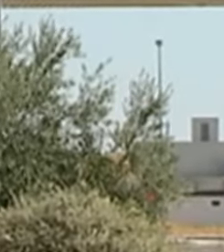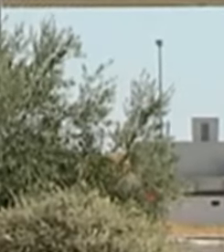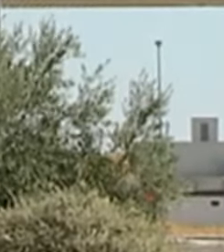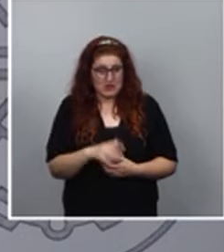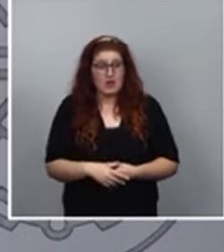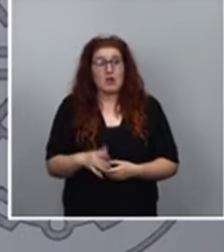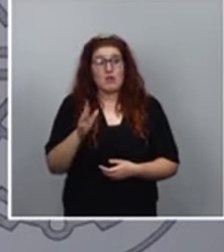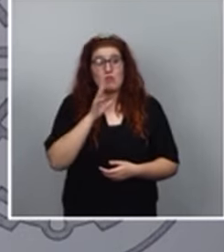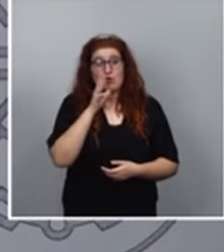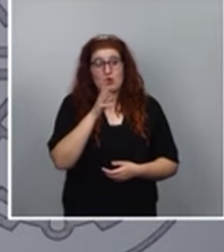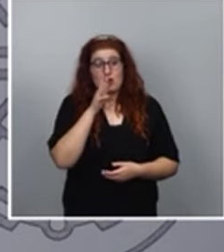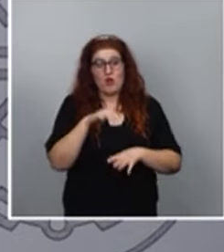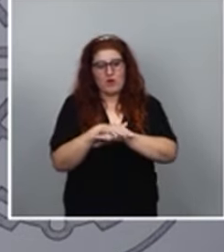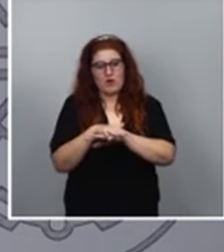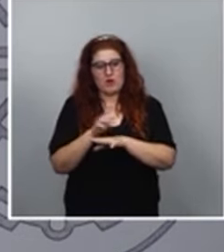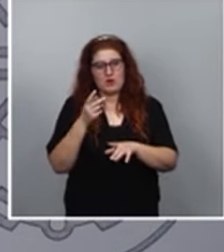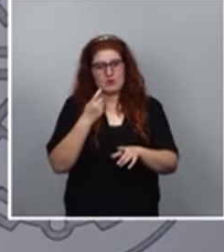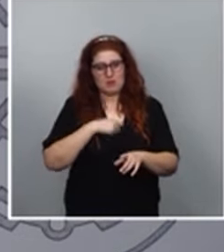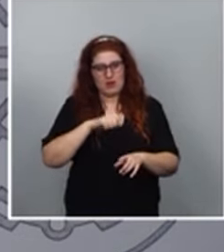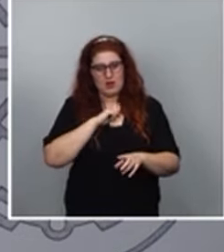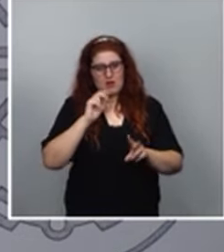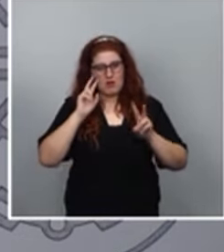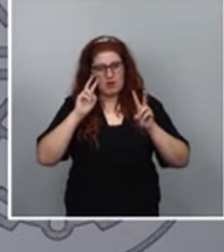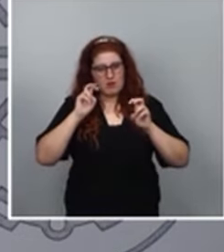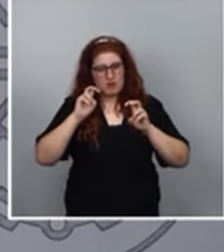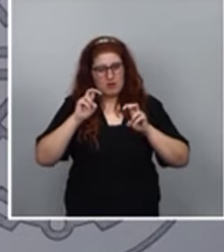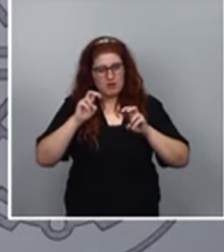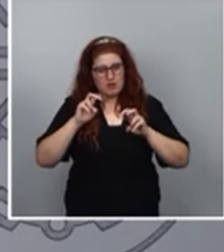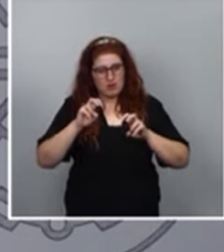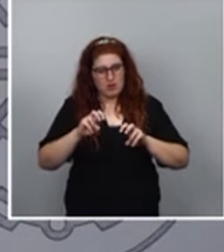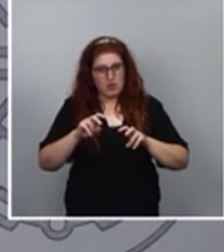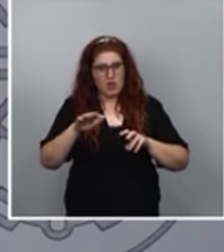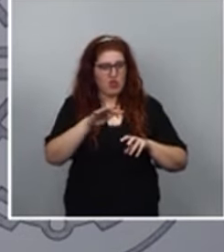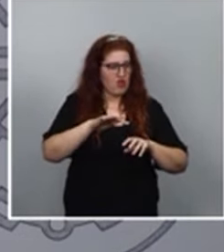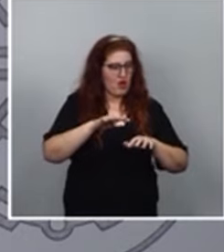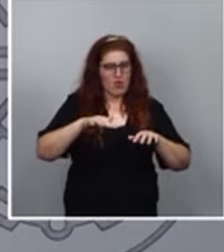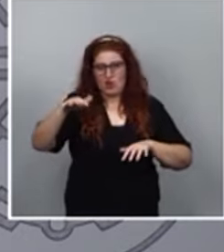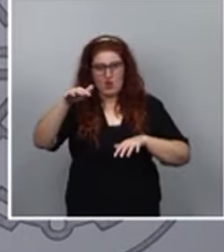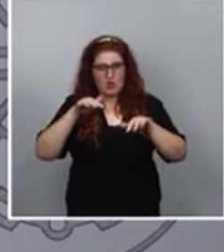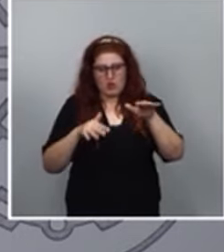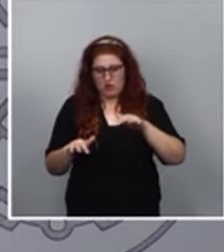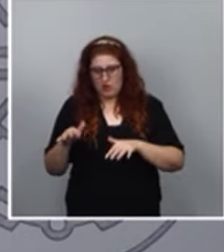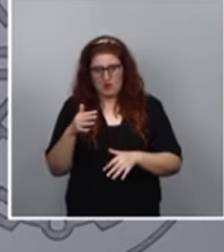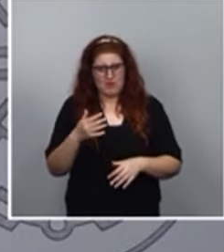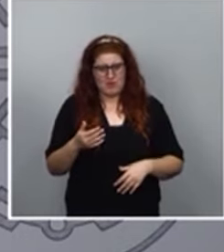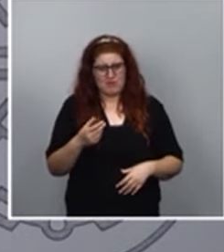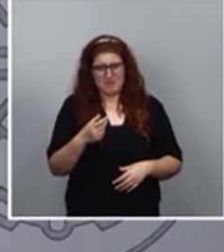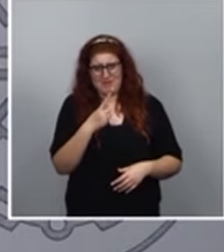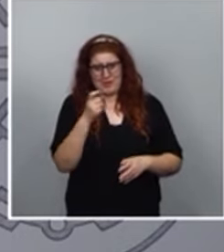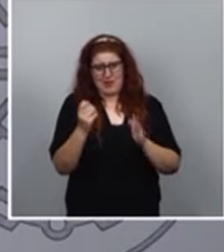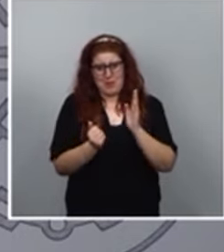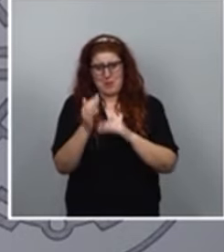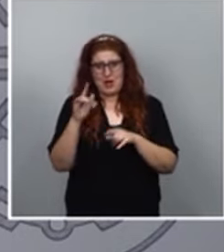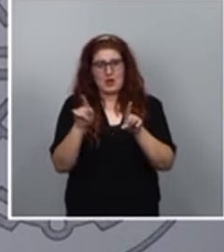sea. Desde el gobierno de España se estudia cientos de emplazamientos, como ha pasado ahora con